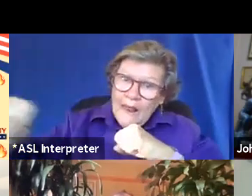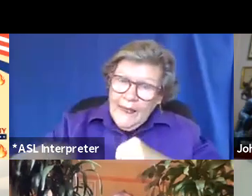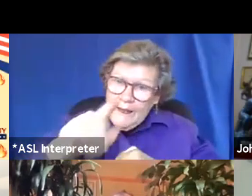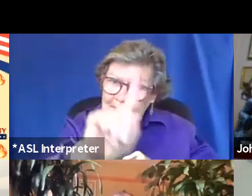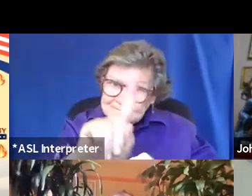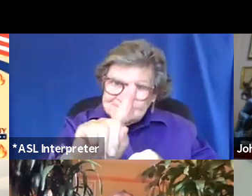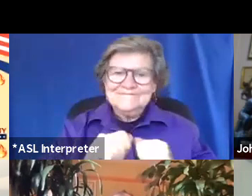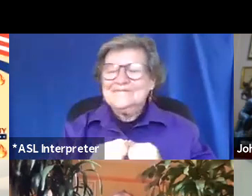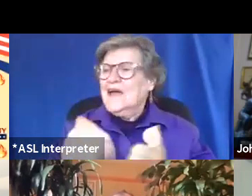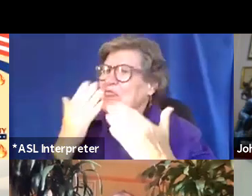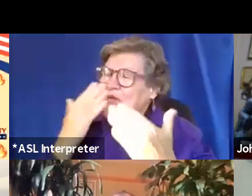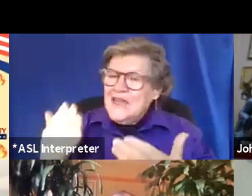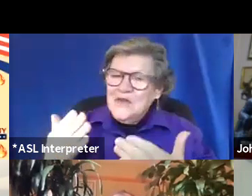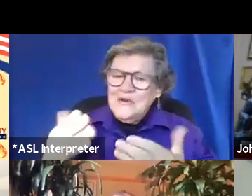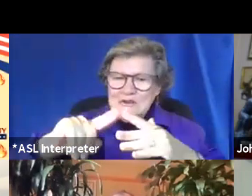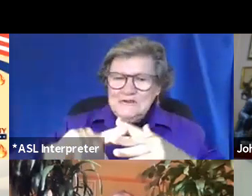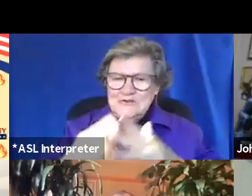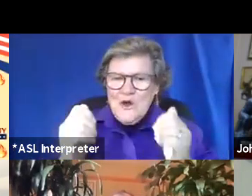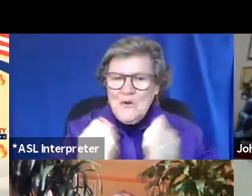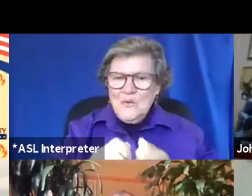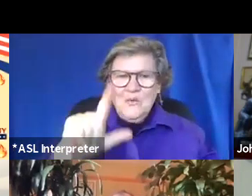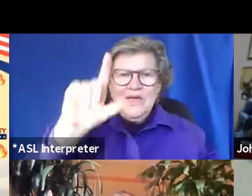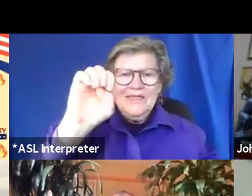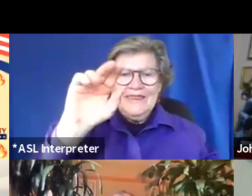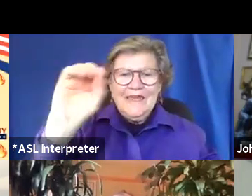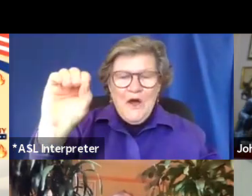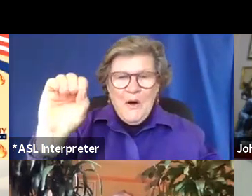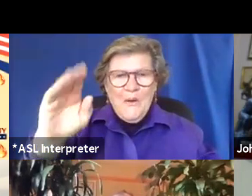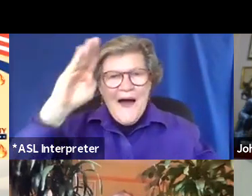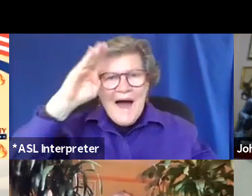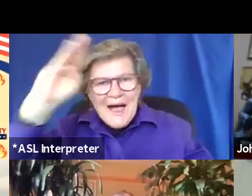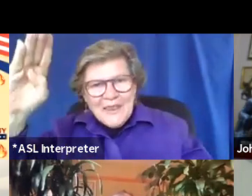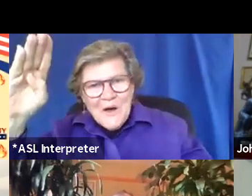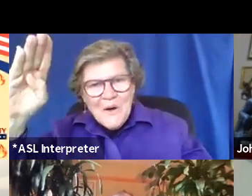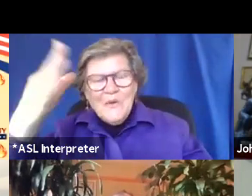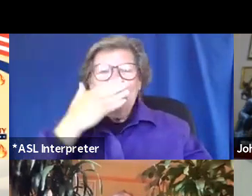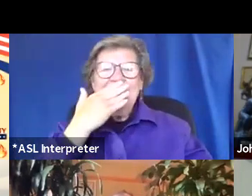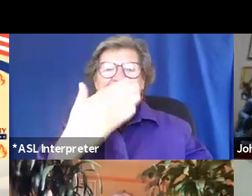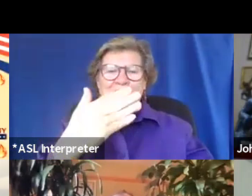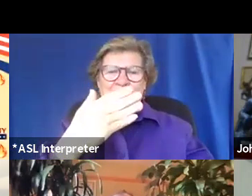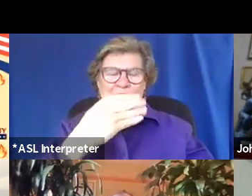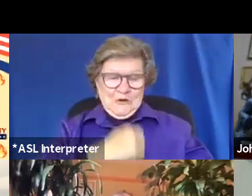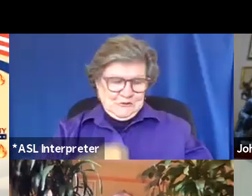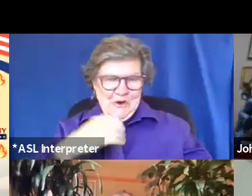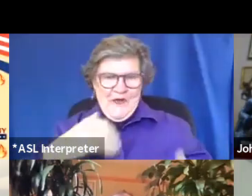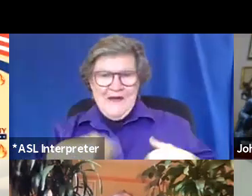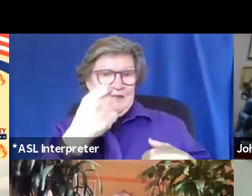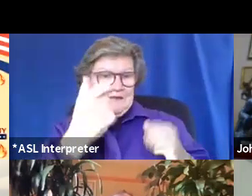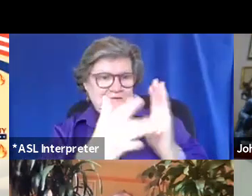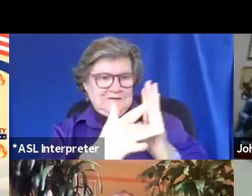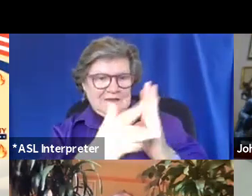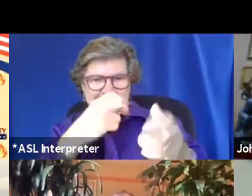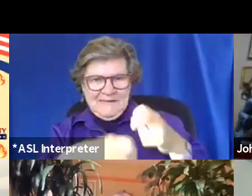fantastic, thank you. So let's start with Leo. Hi folks, thank you so much. I'm sorry, I was having a little bit of technical difficulties. Thank